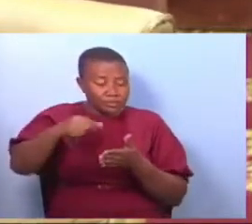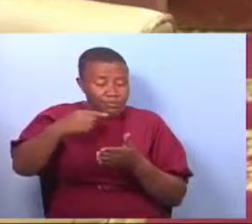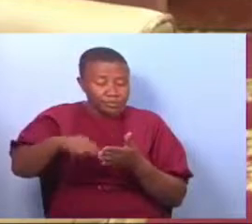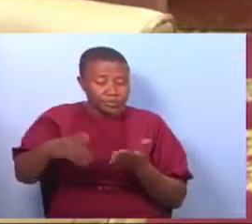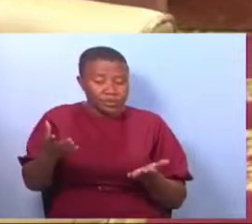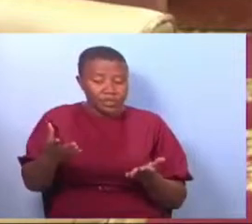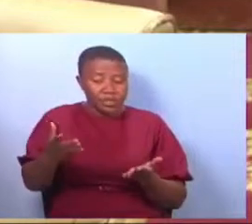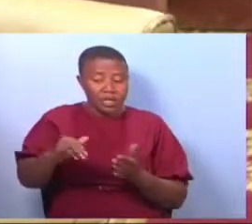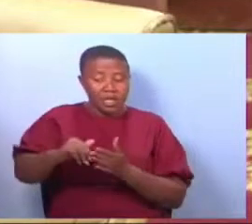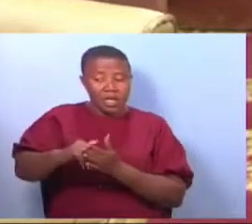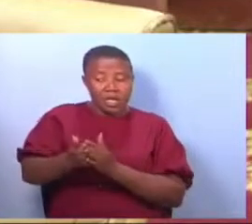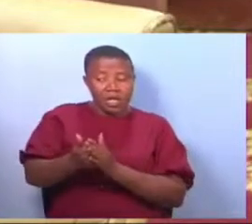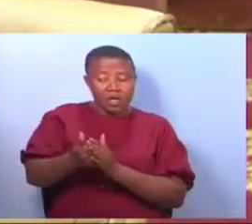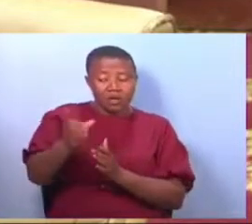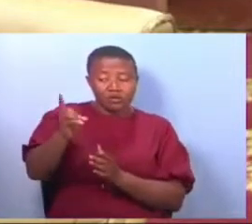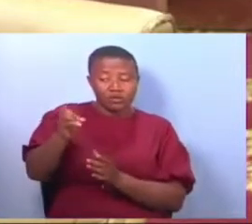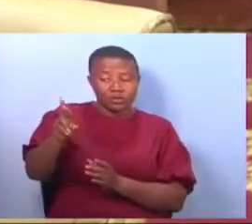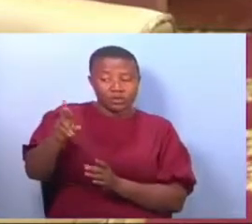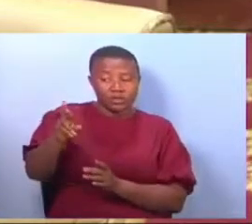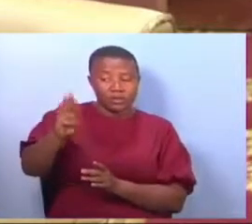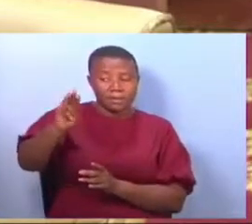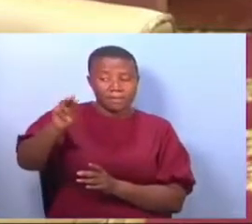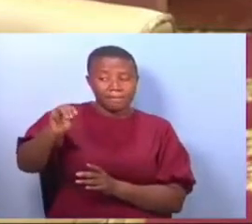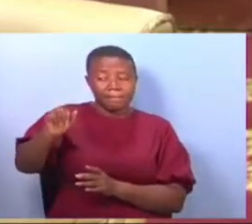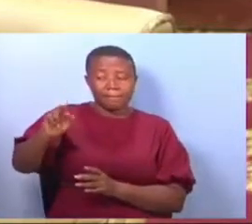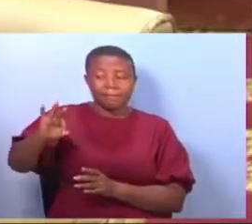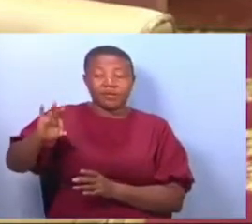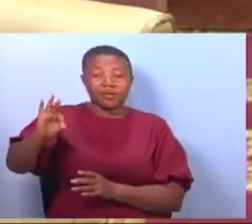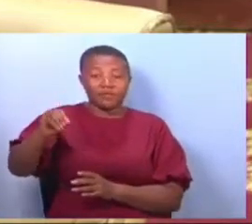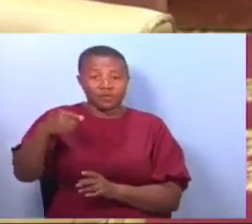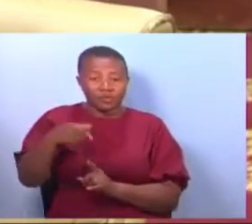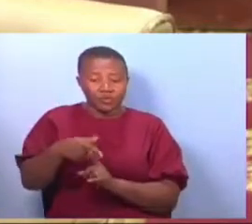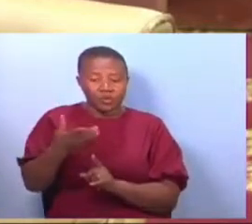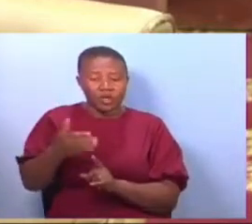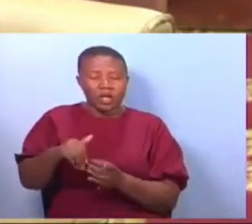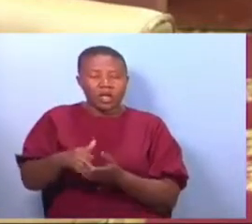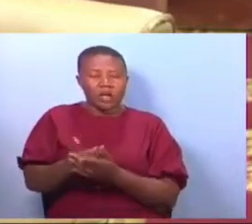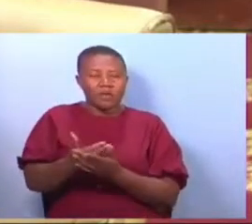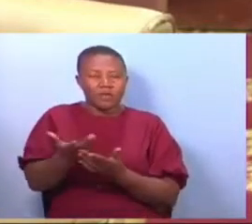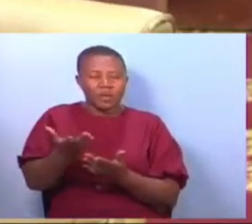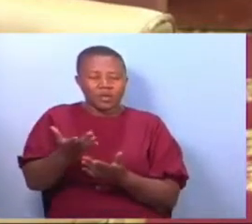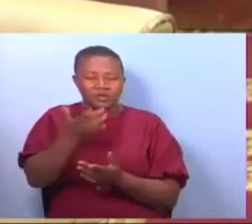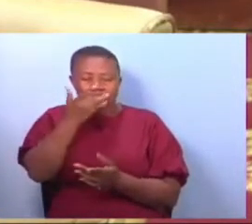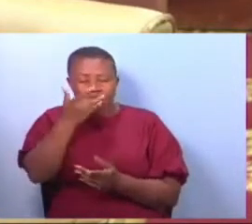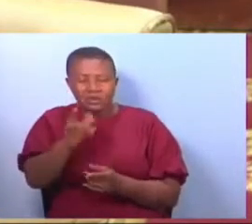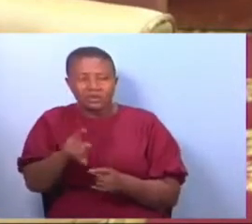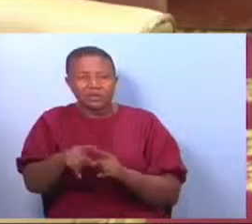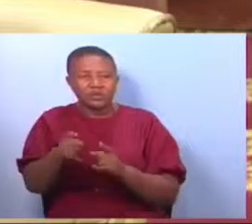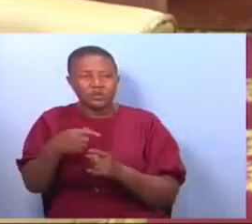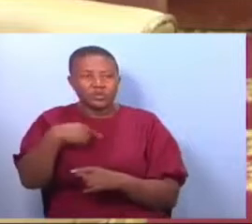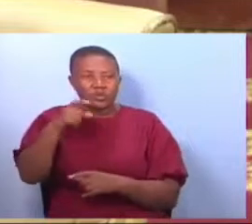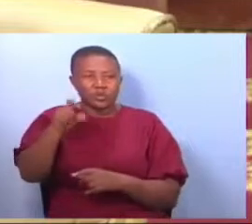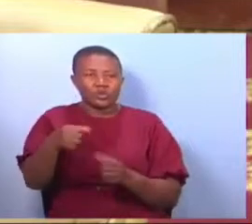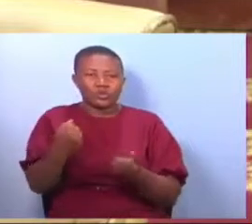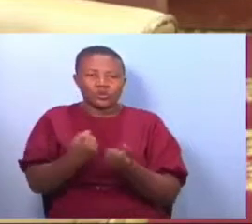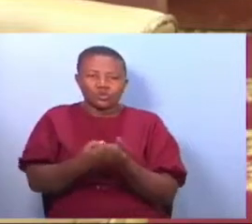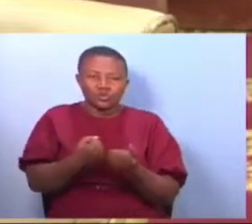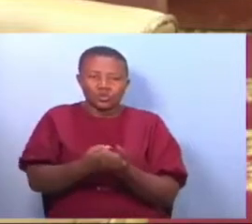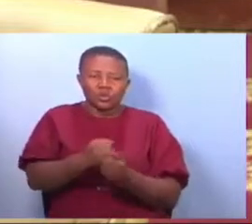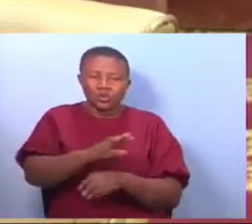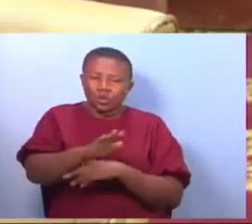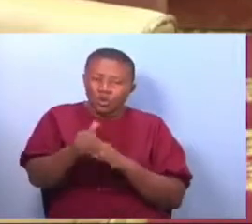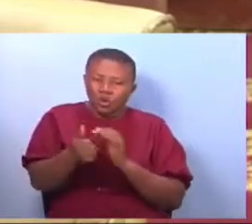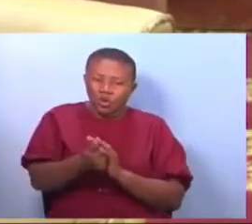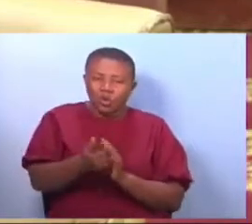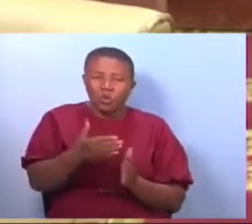has attained, to encourage all of us to be interested in supporting bills and other things that have to do with climate change. With these few